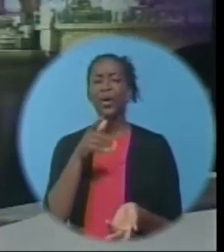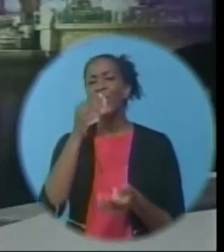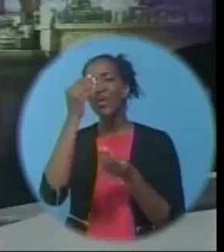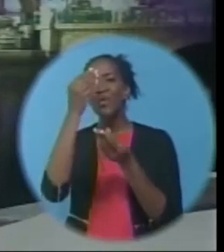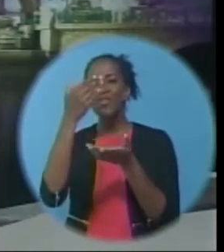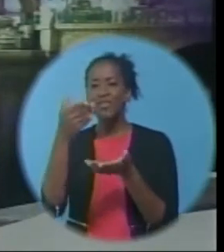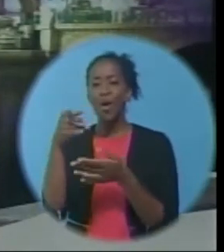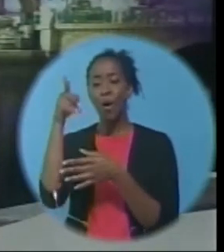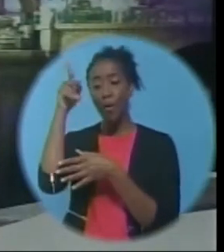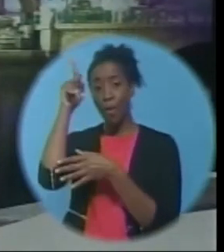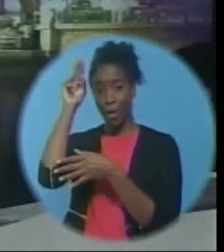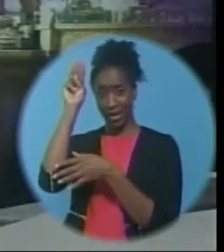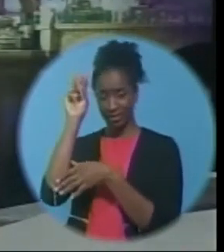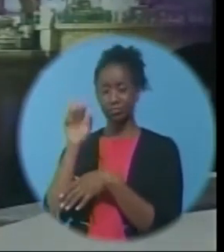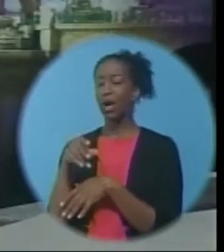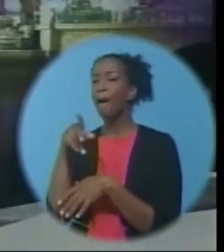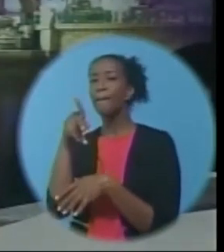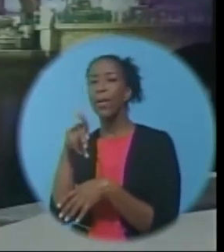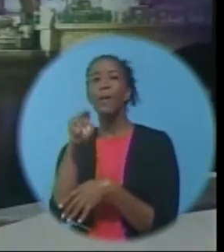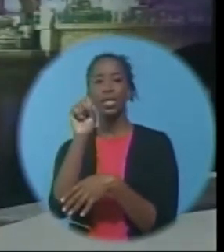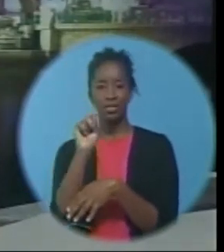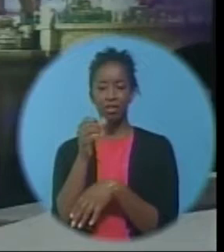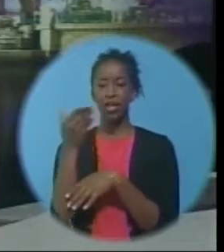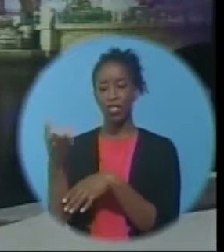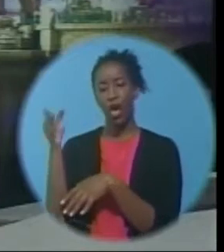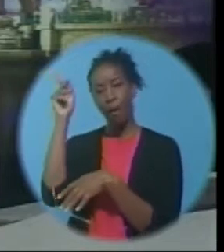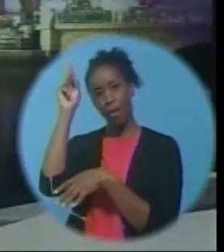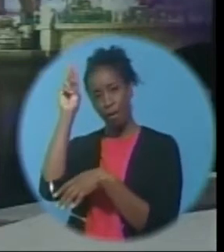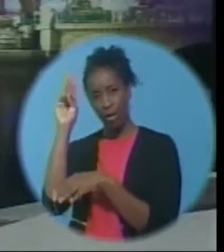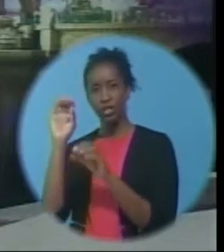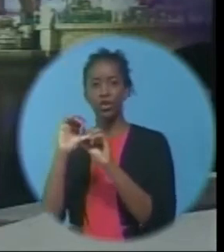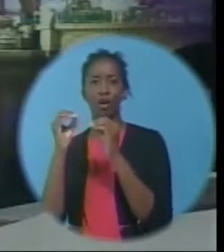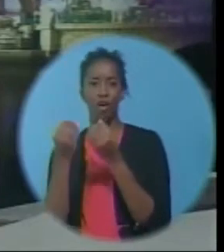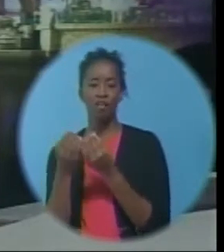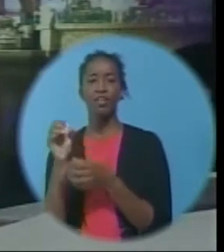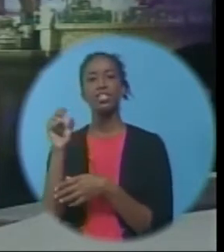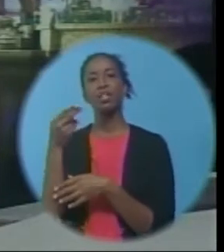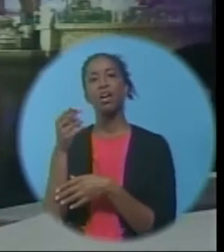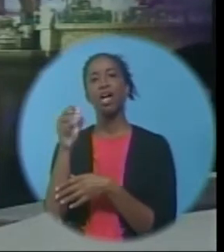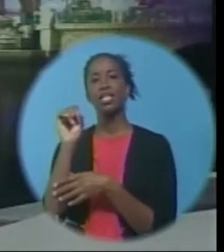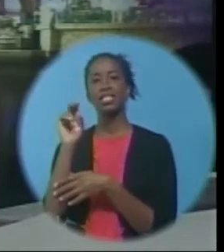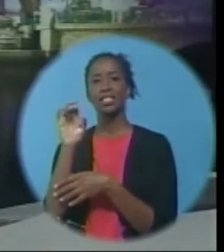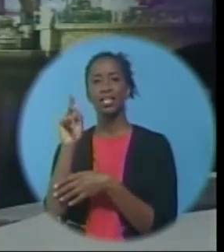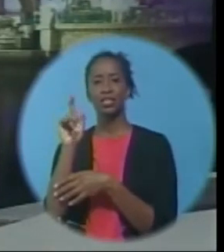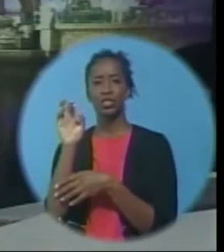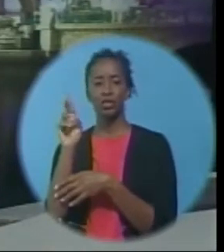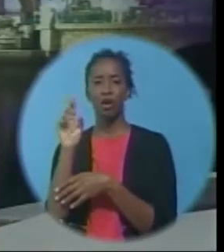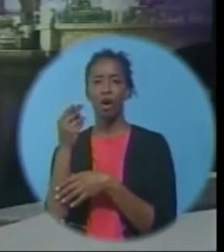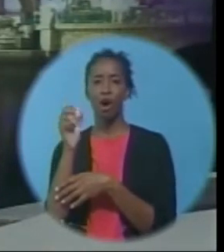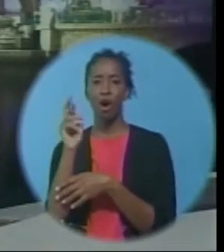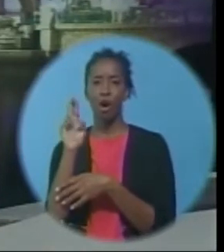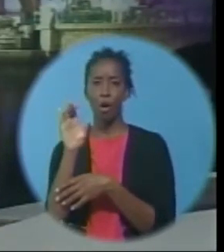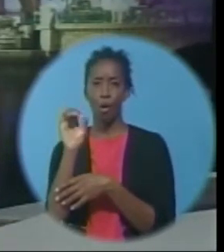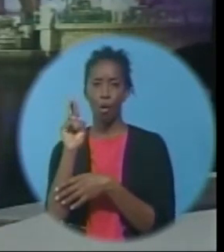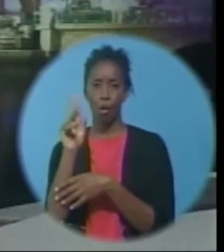claims. This is according to Parliamentary Secretary in the Office of the Prime Minister, Senator Harcourt Husbands. He was speaking during debate on the